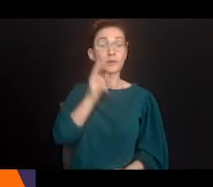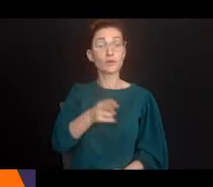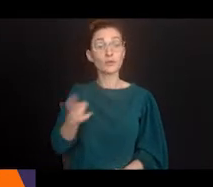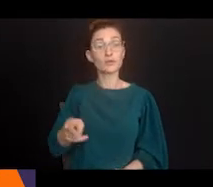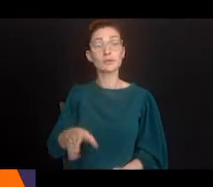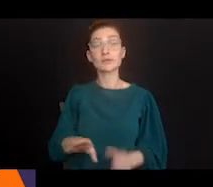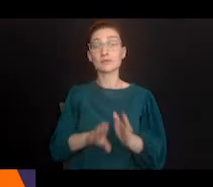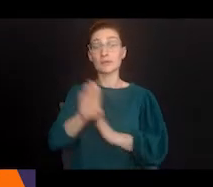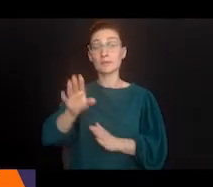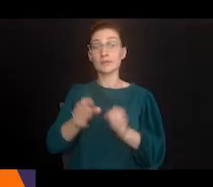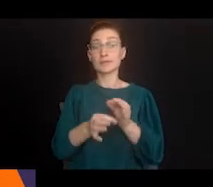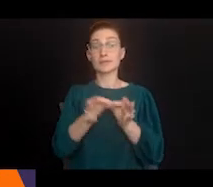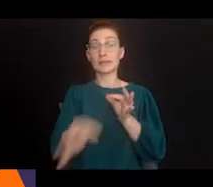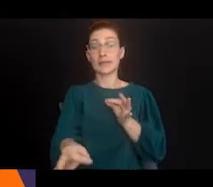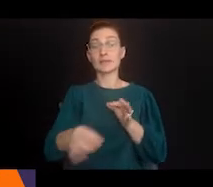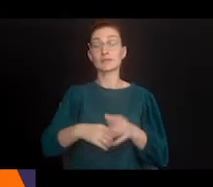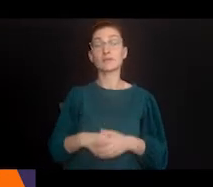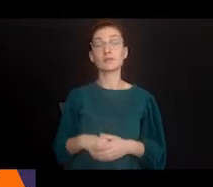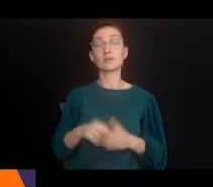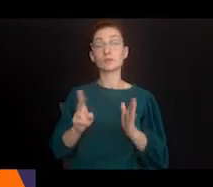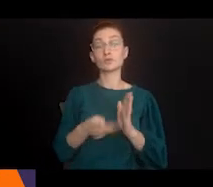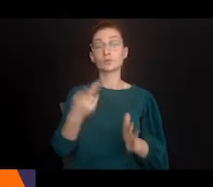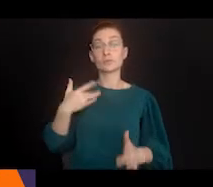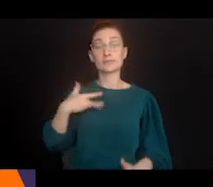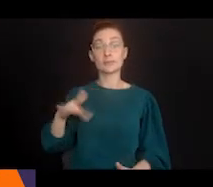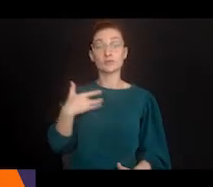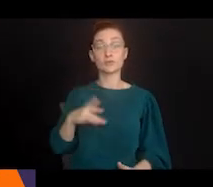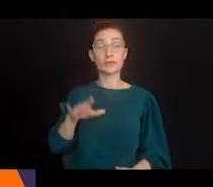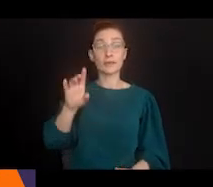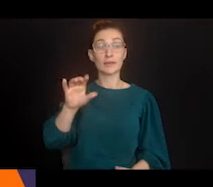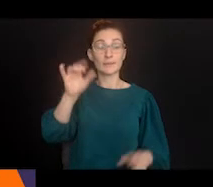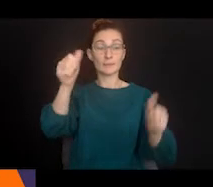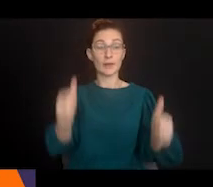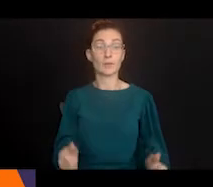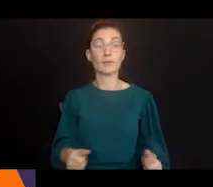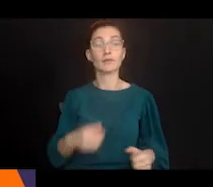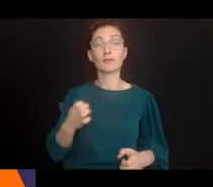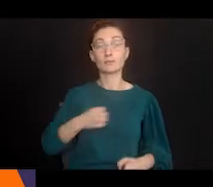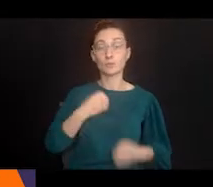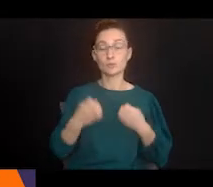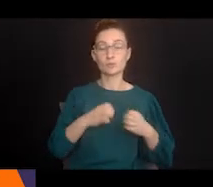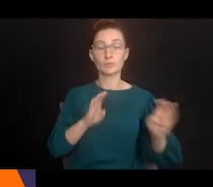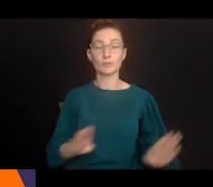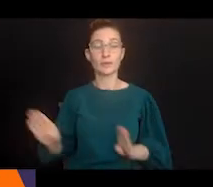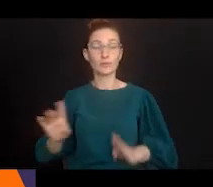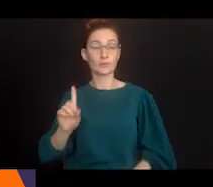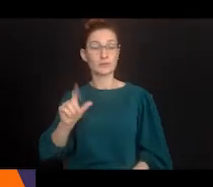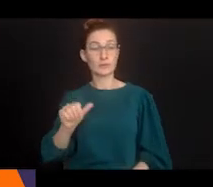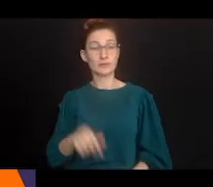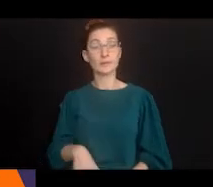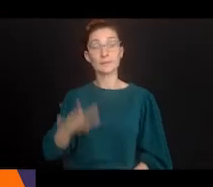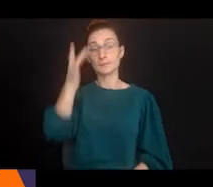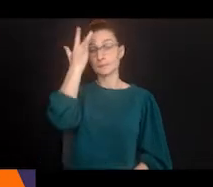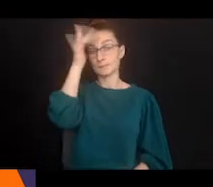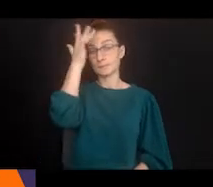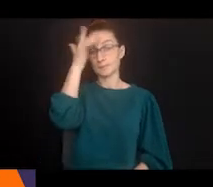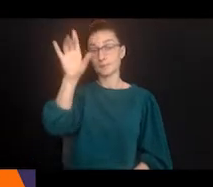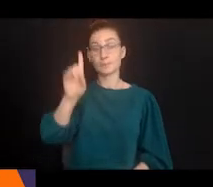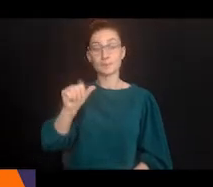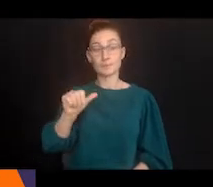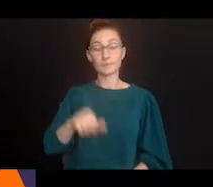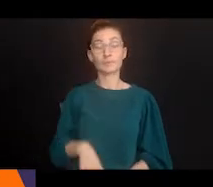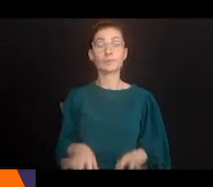hearing, developmentally delayed, dual sensory impairment, emotional or behavioral disability,